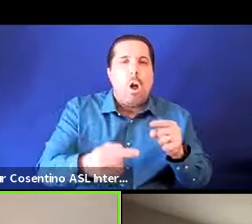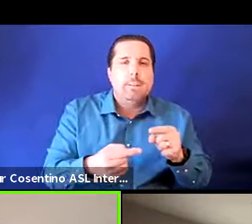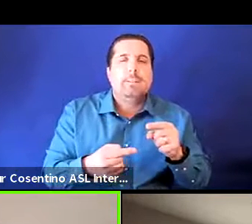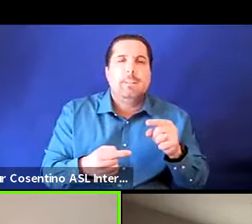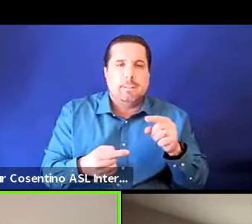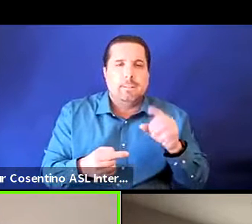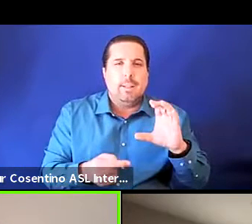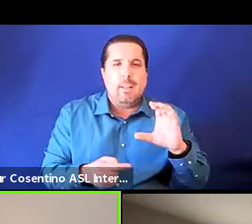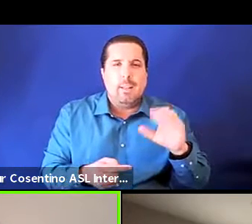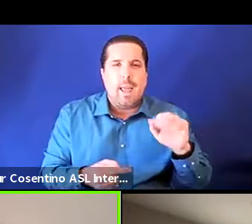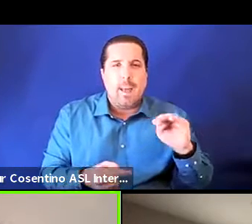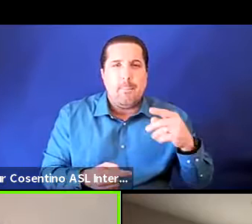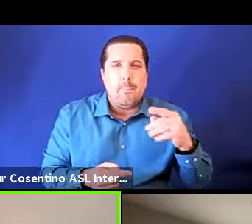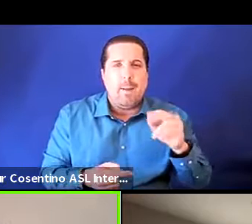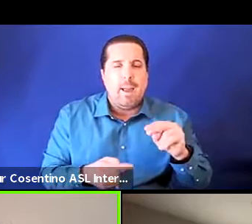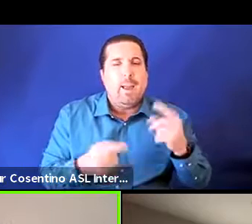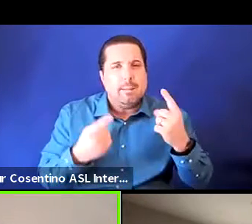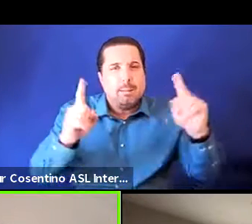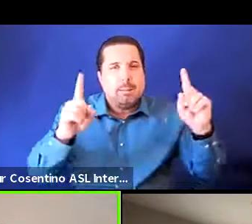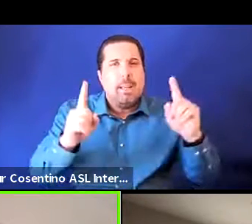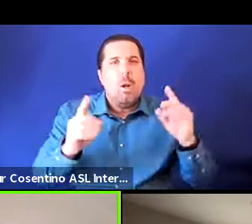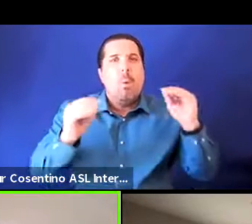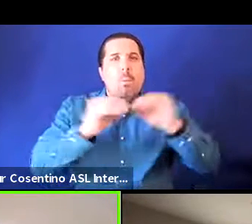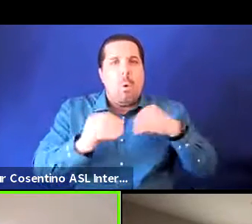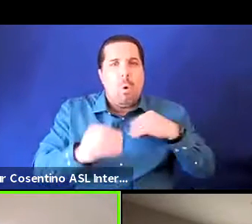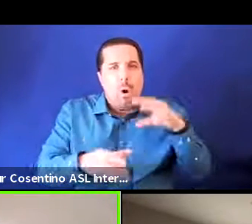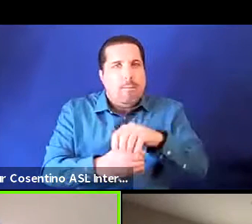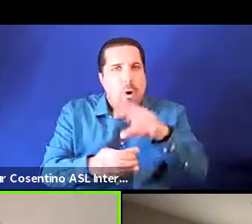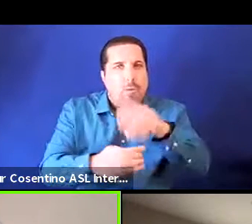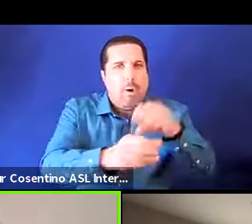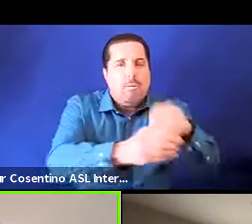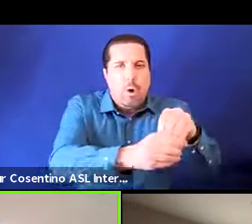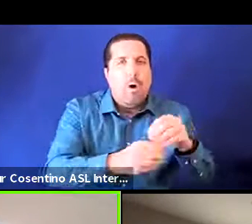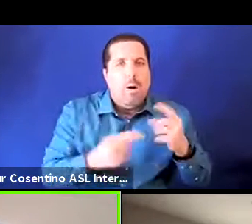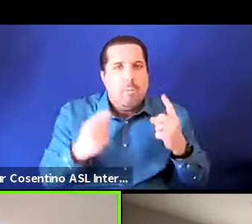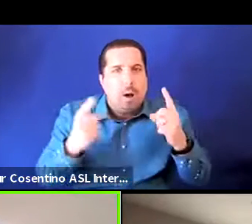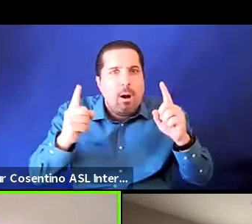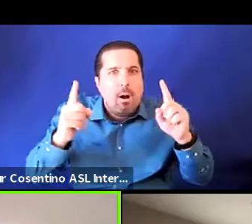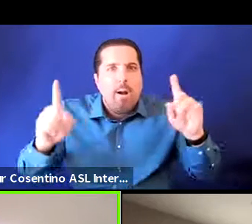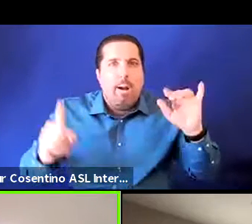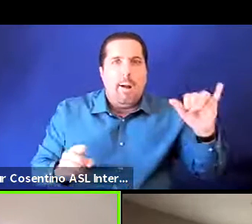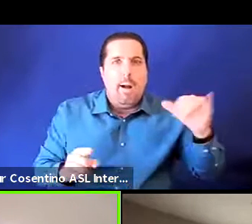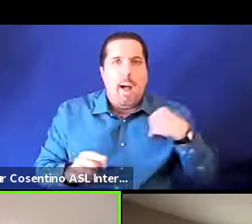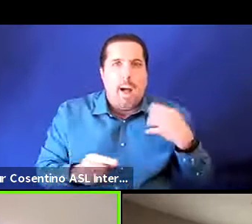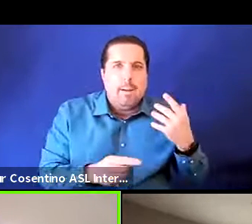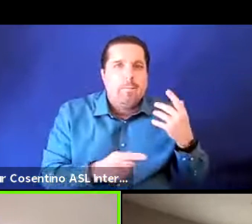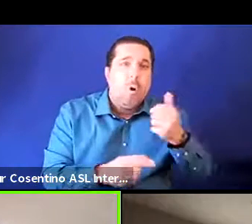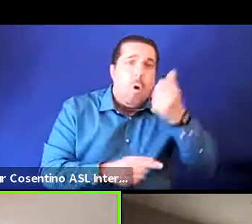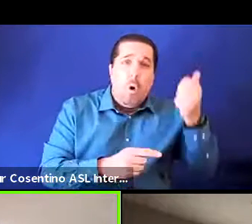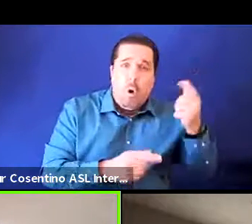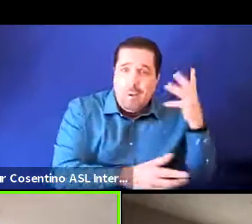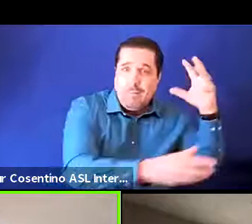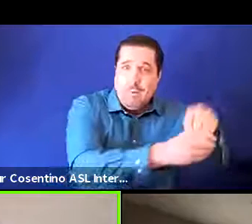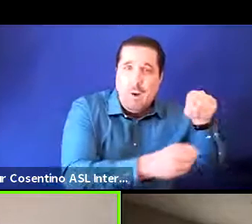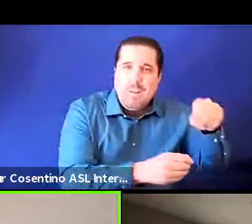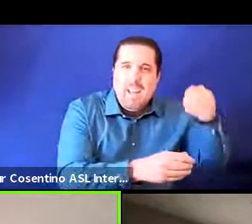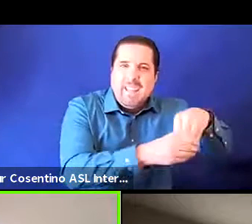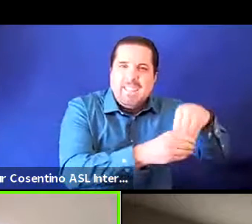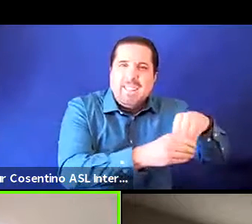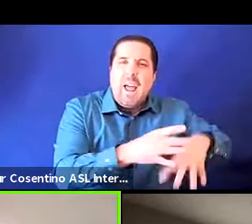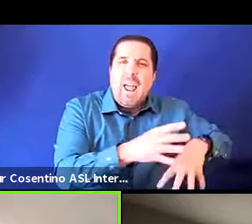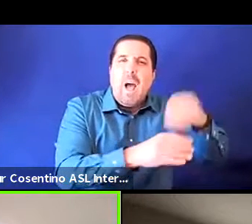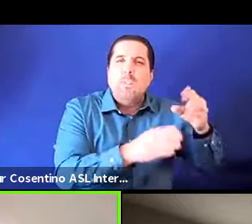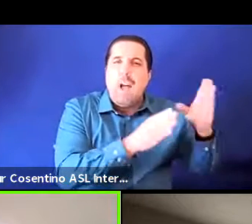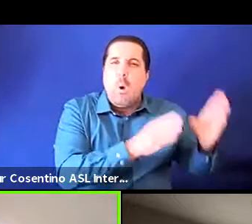like seeding things for me. And another thing that I've been getting more involved with is doing inside-outside organizing